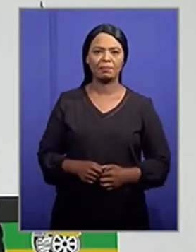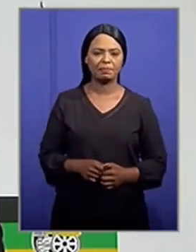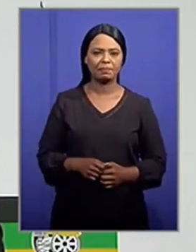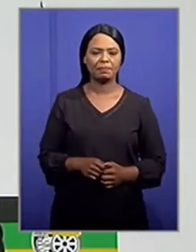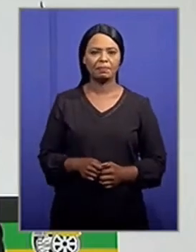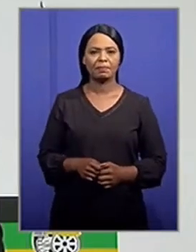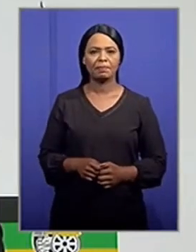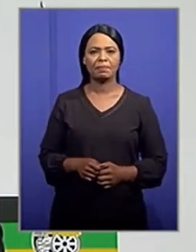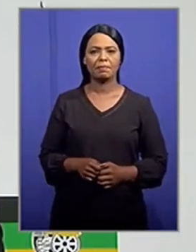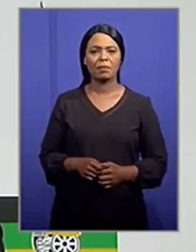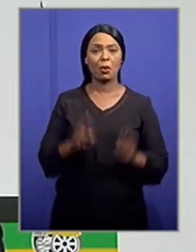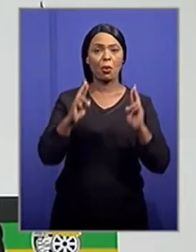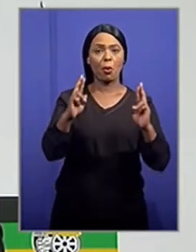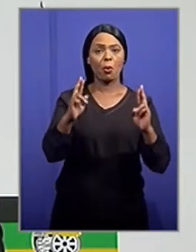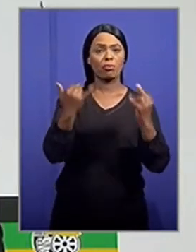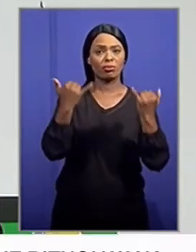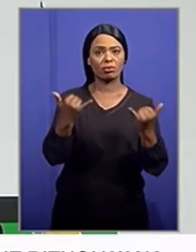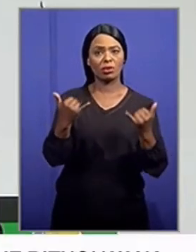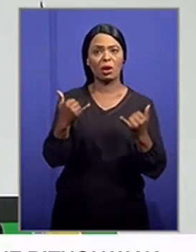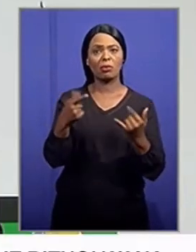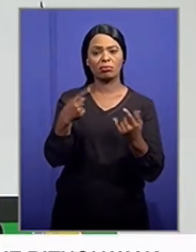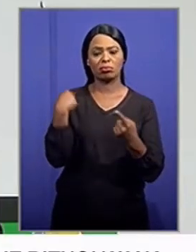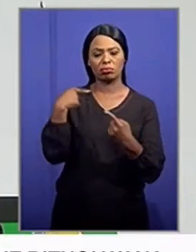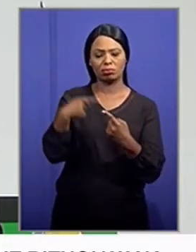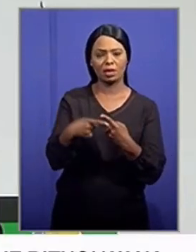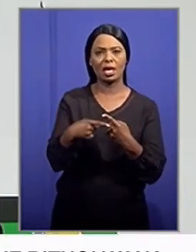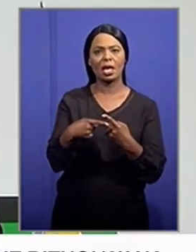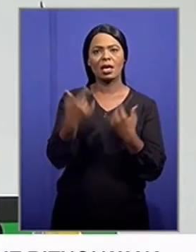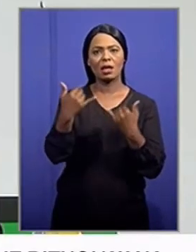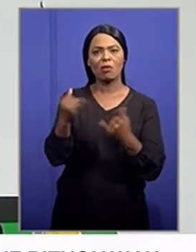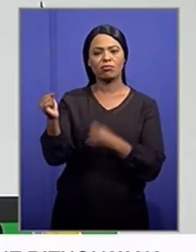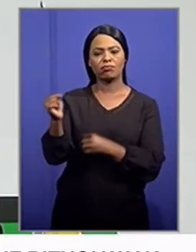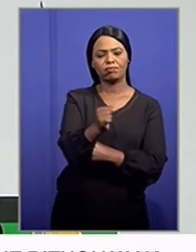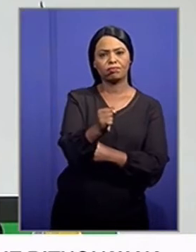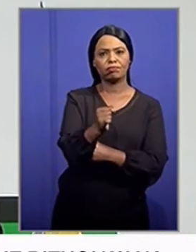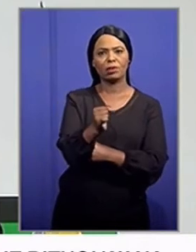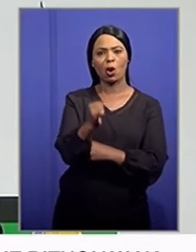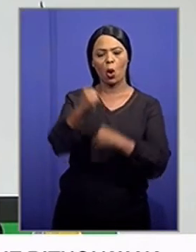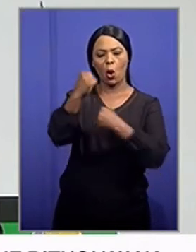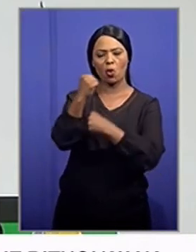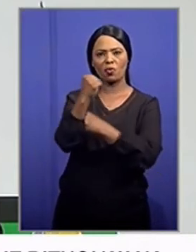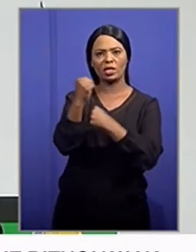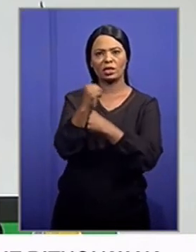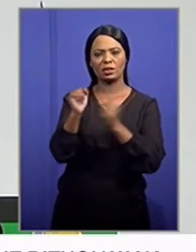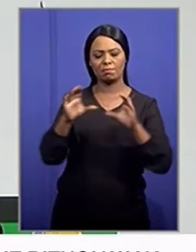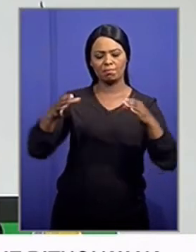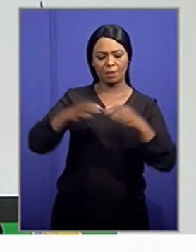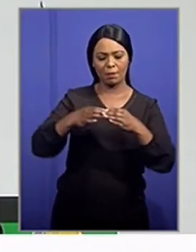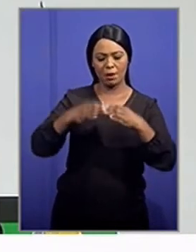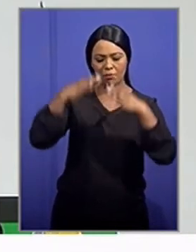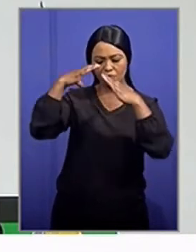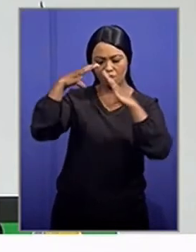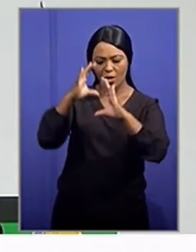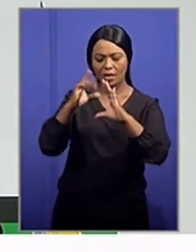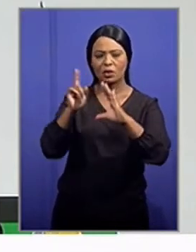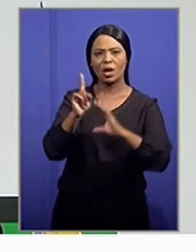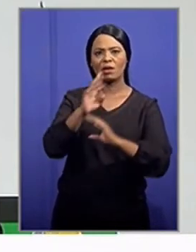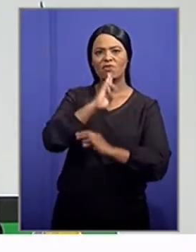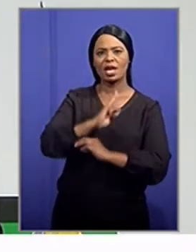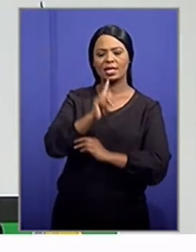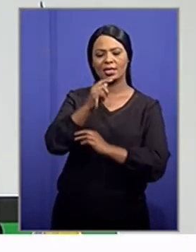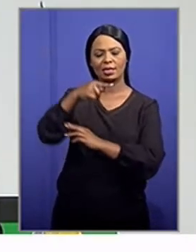hoping that since now we have got a dedicated office that deals with red tape, it will also be able, working with